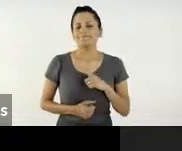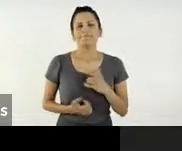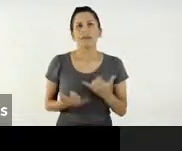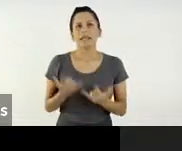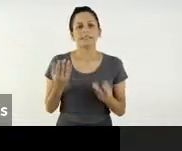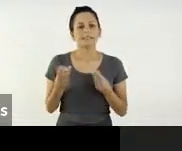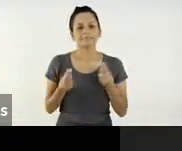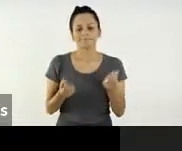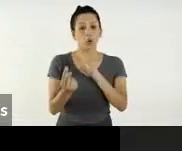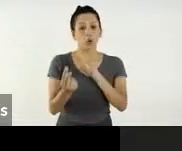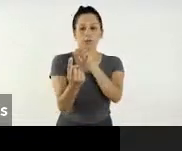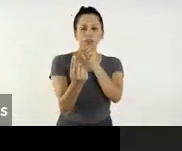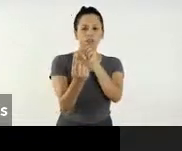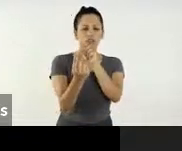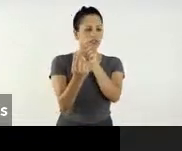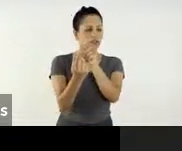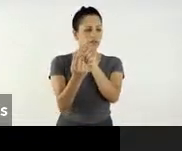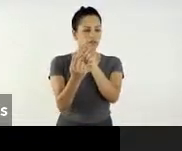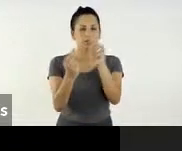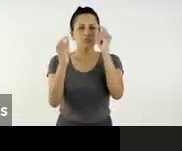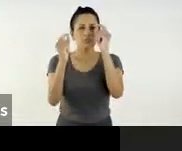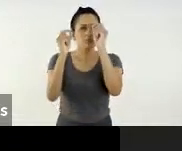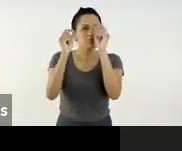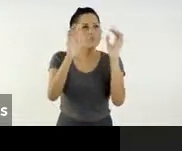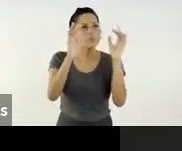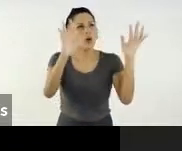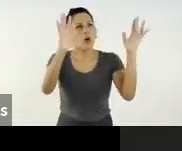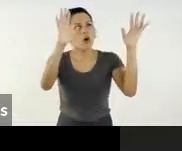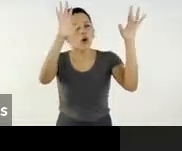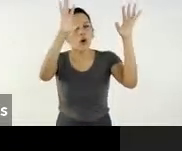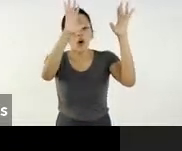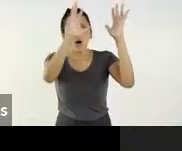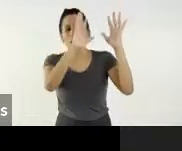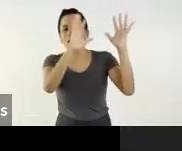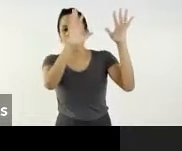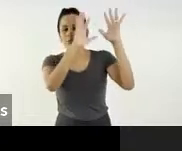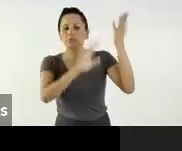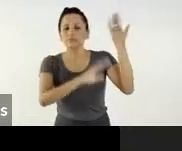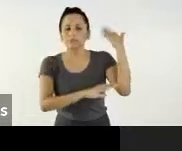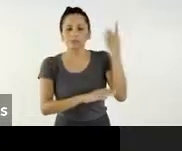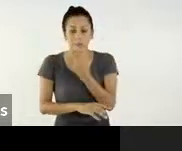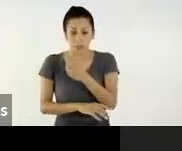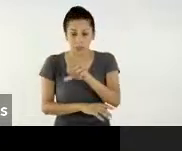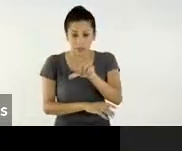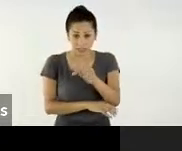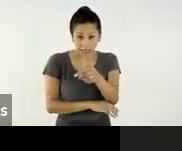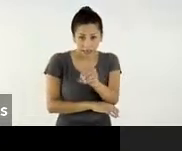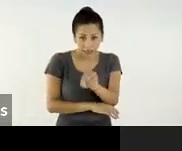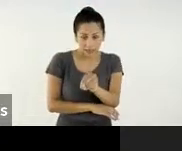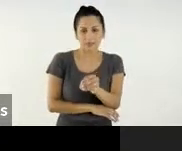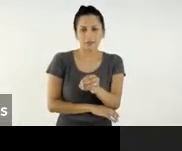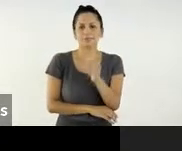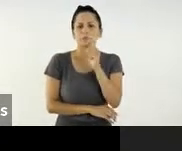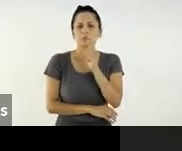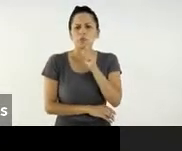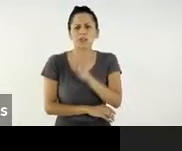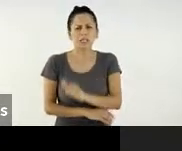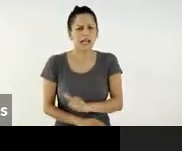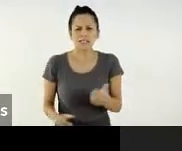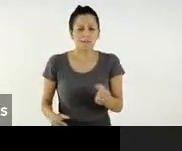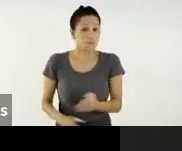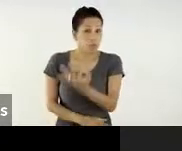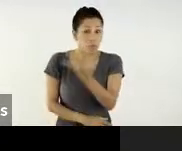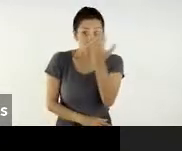early 1970s, thousands of women left their homes and in some cases their families to move west to